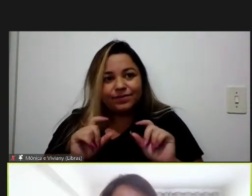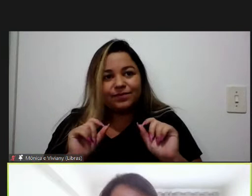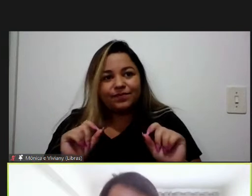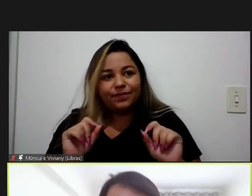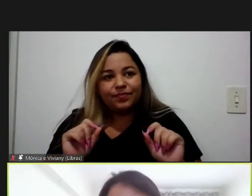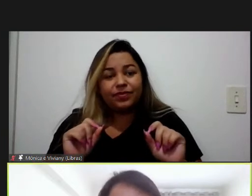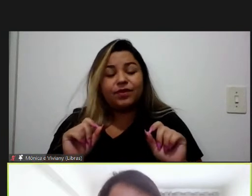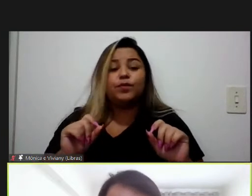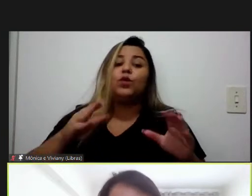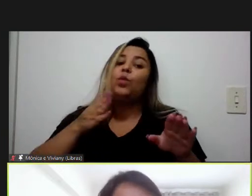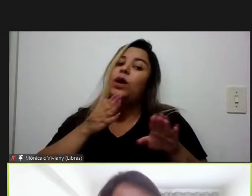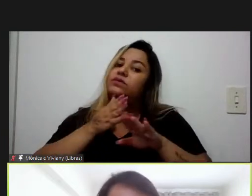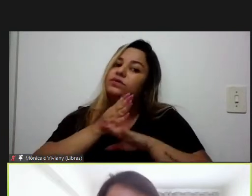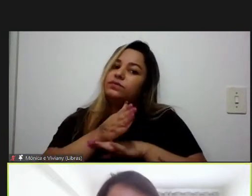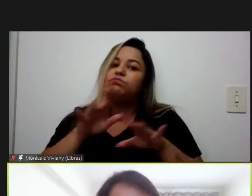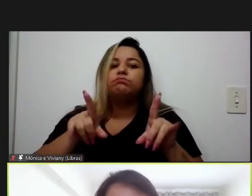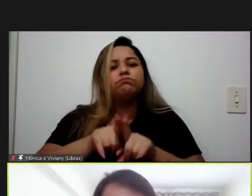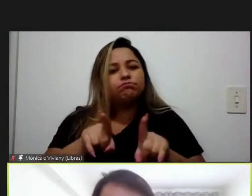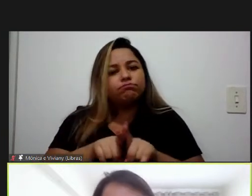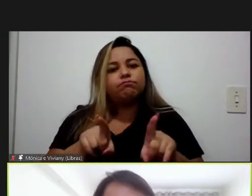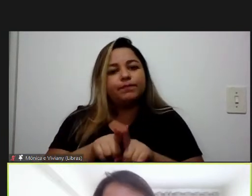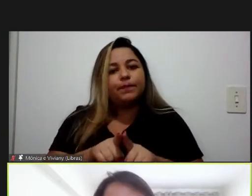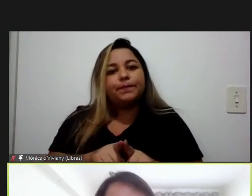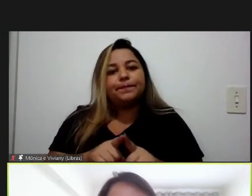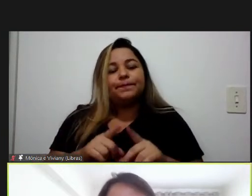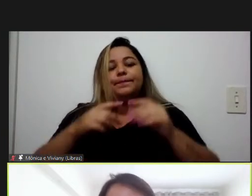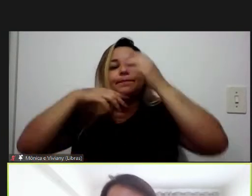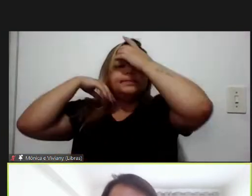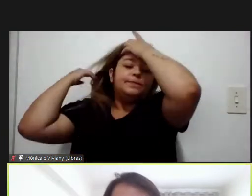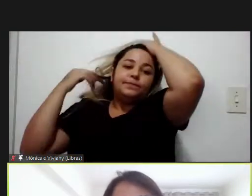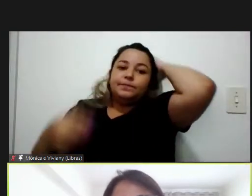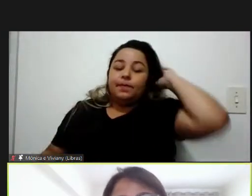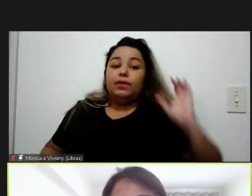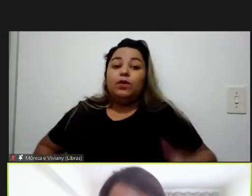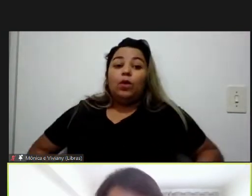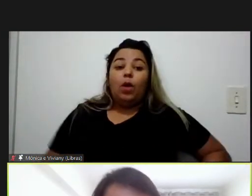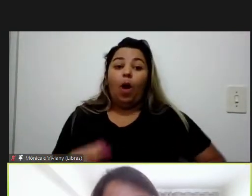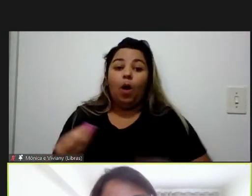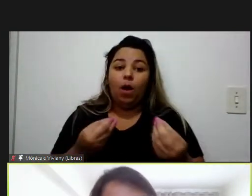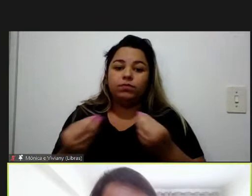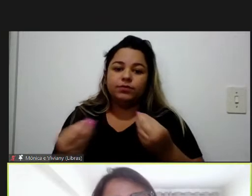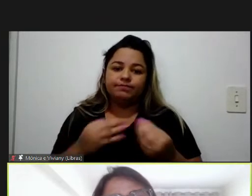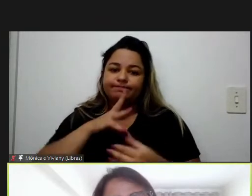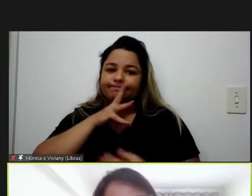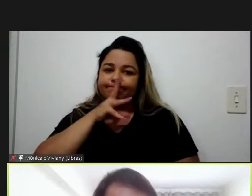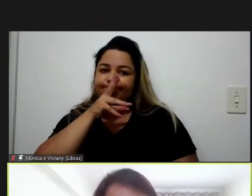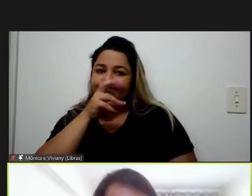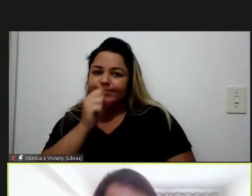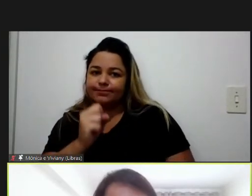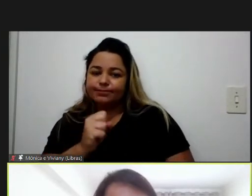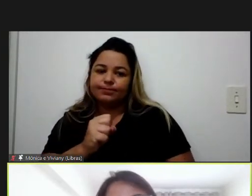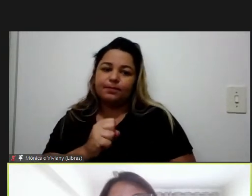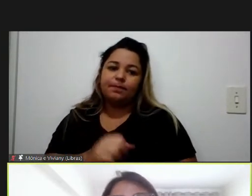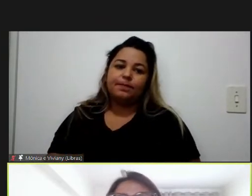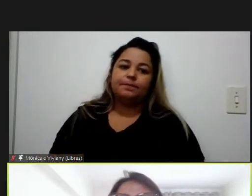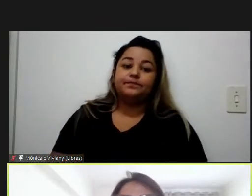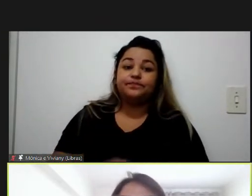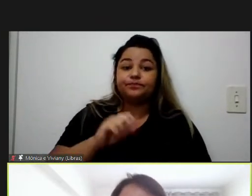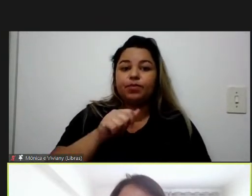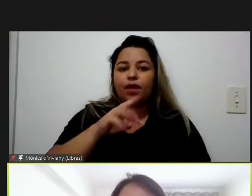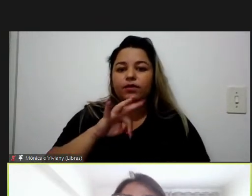many situations in the Amazon region that the access will be only through telecare. So how can we